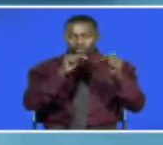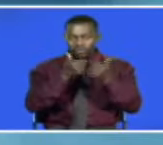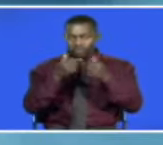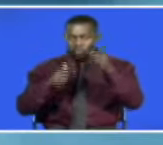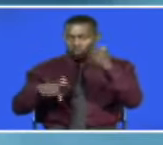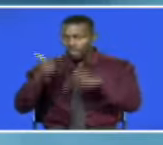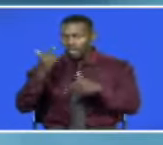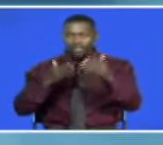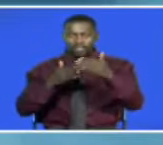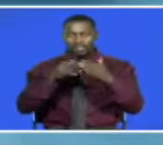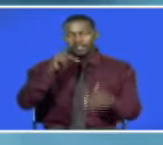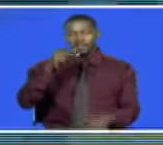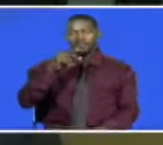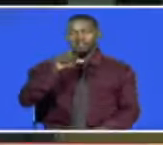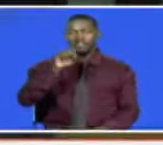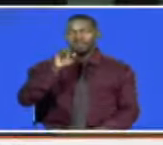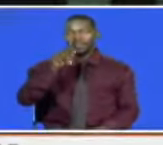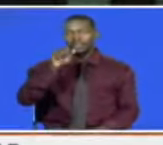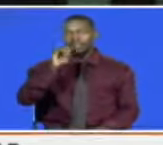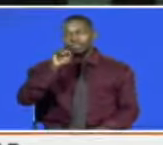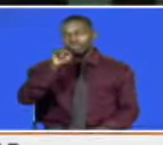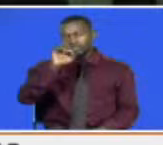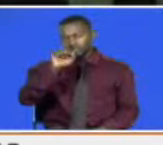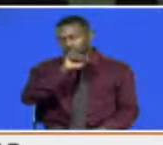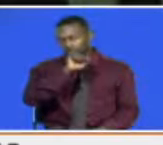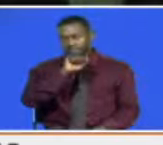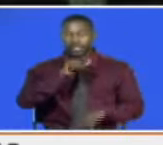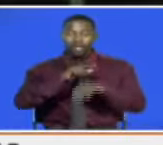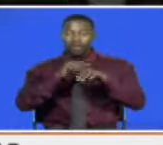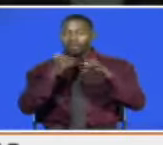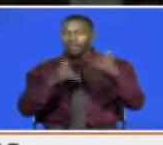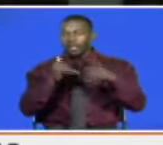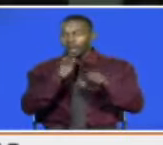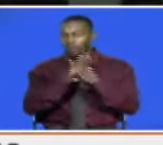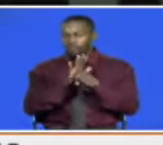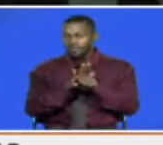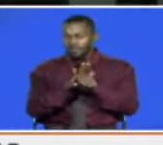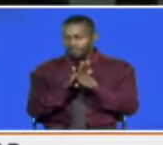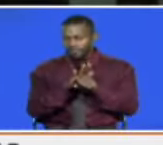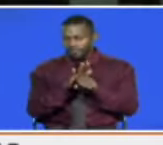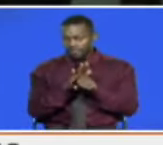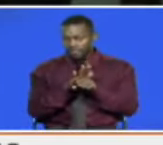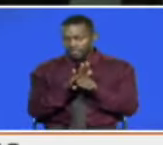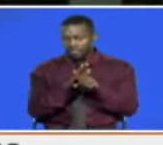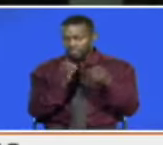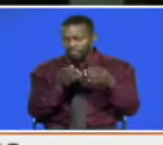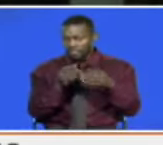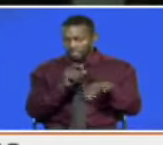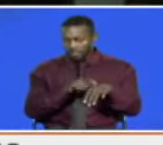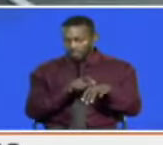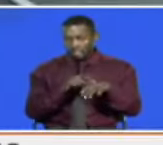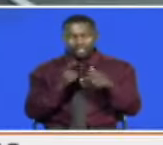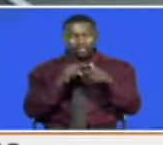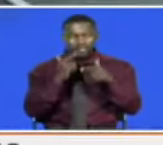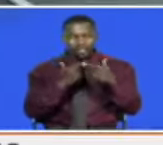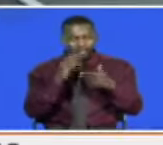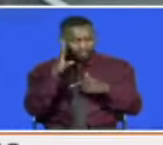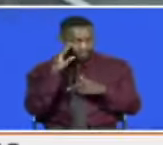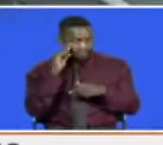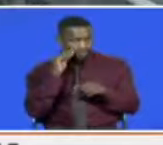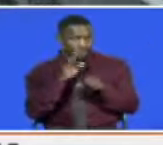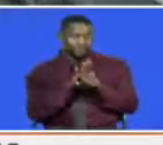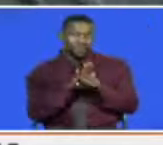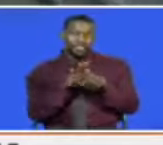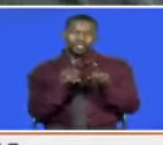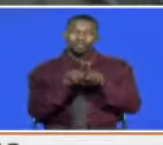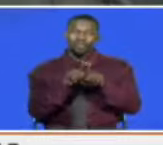Philippines. Hizi tournaments tukicheza mingi sana. I think itatuwezesha